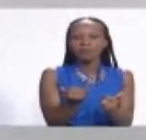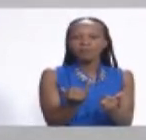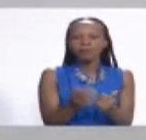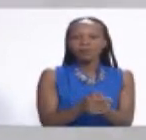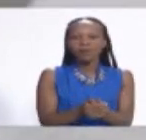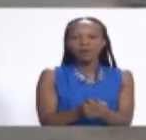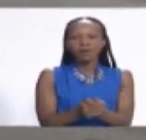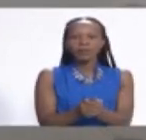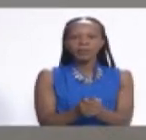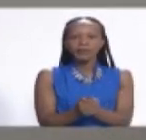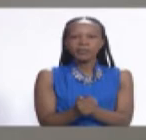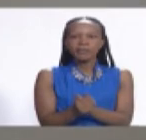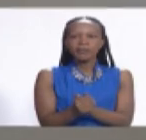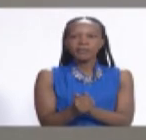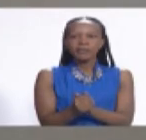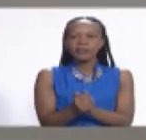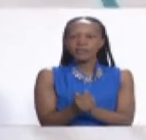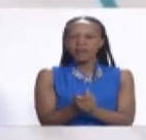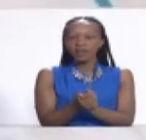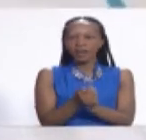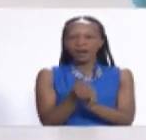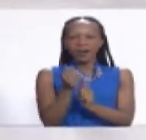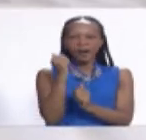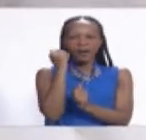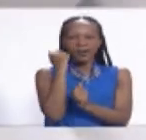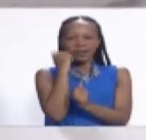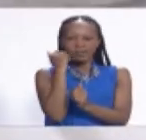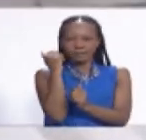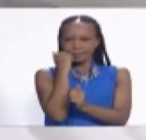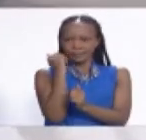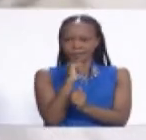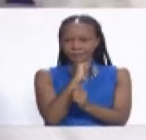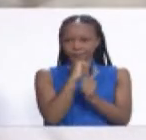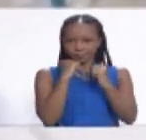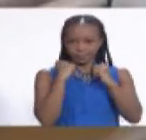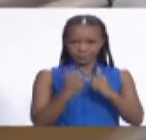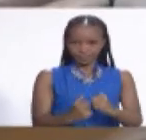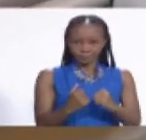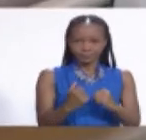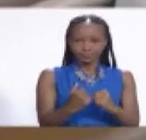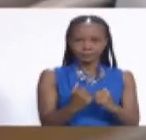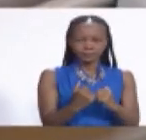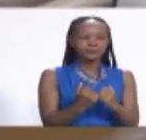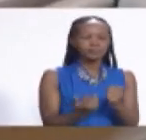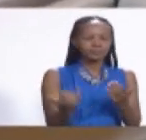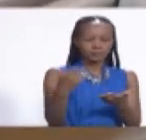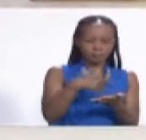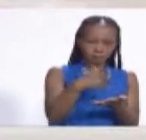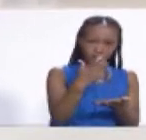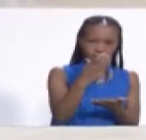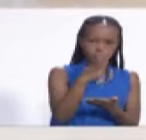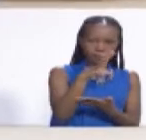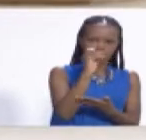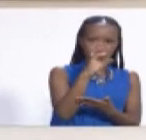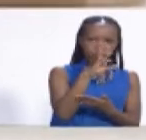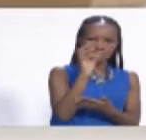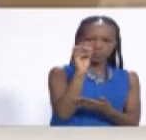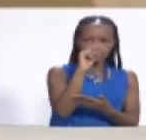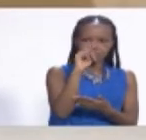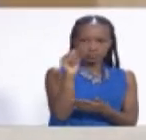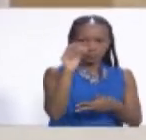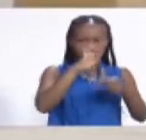and pandemics, meaning victims of the disease will not be able to recoup coronavirus-related expenses.